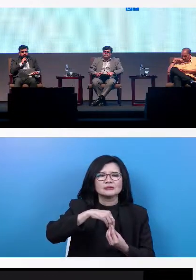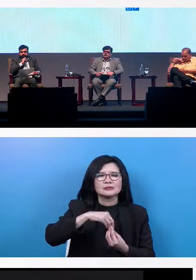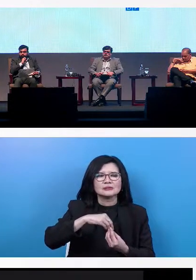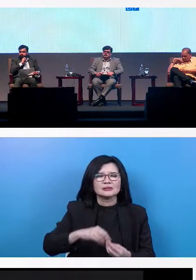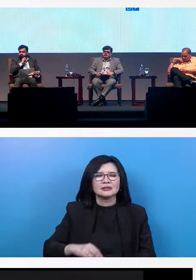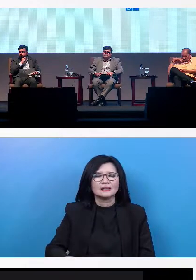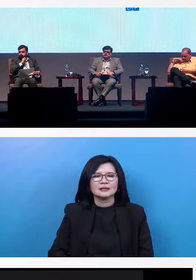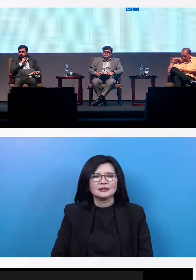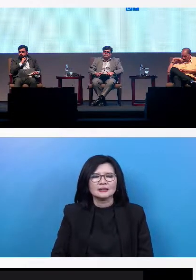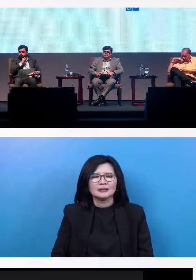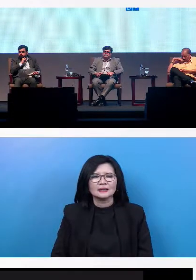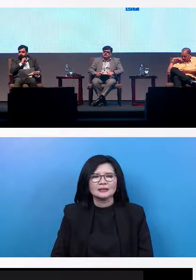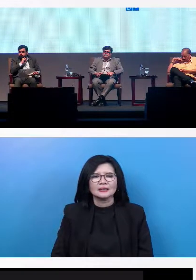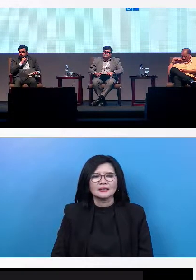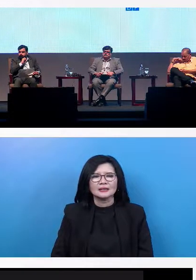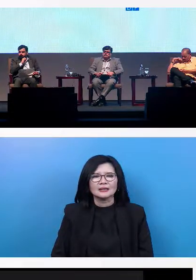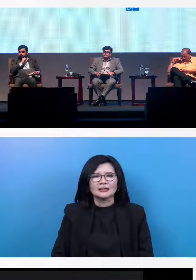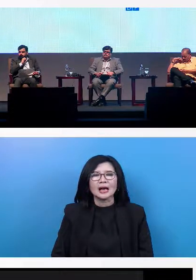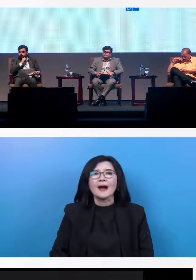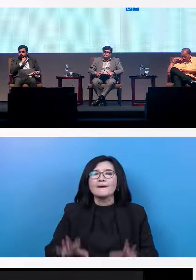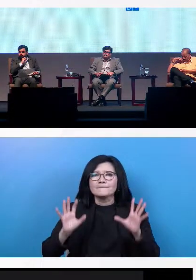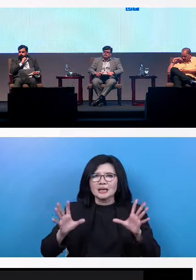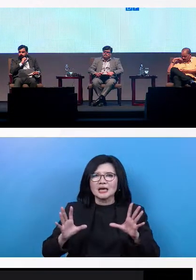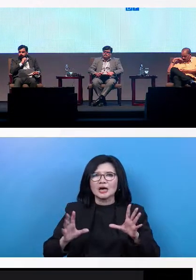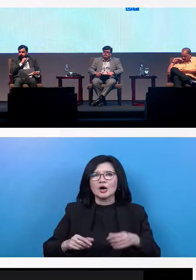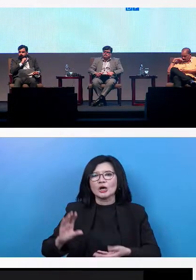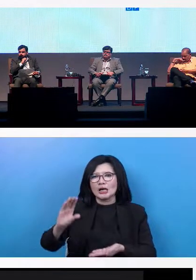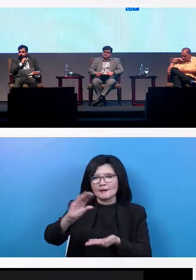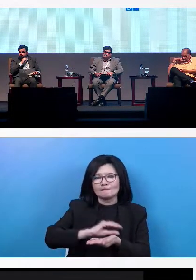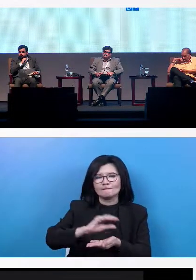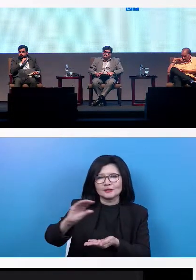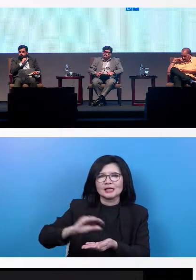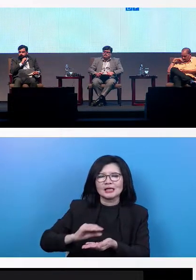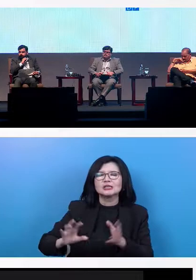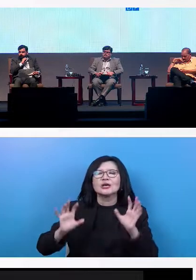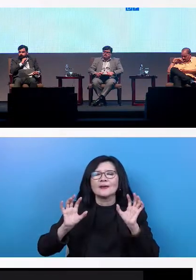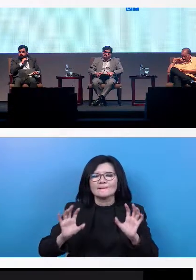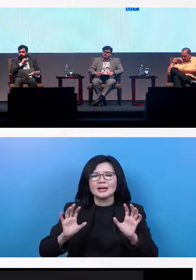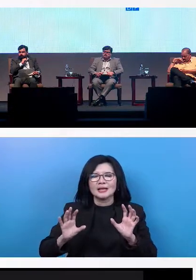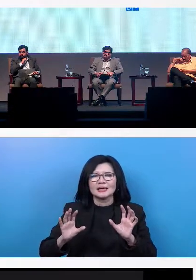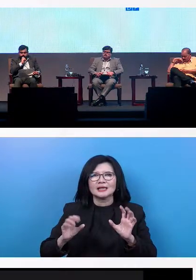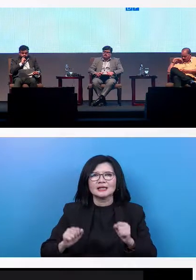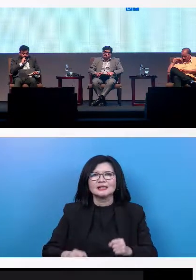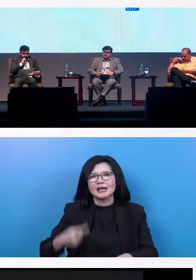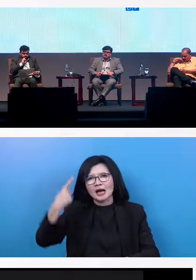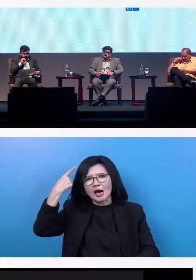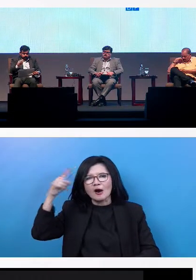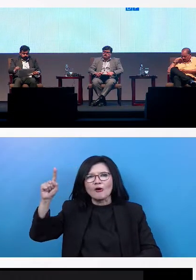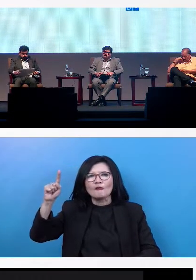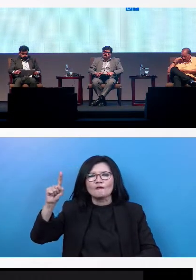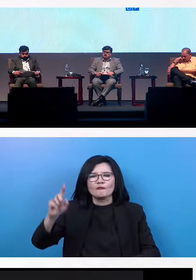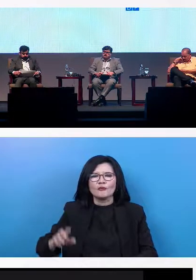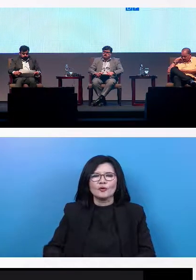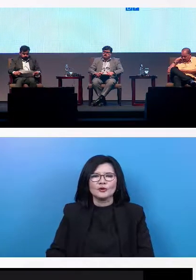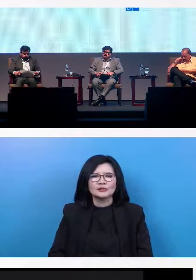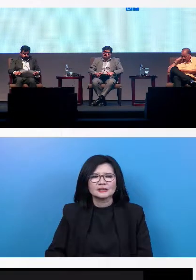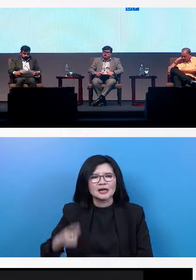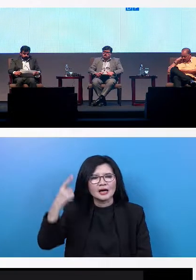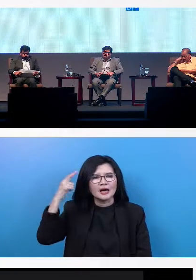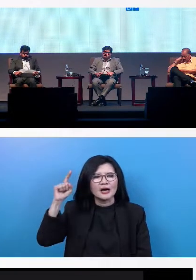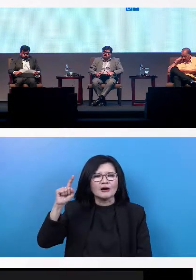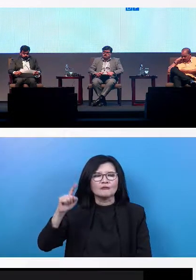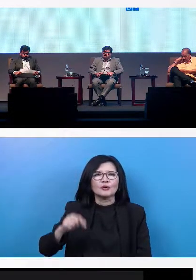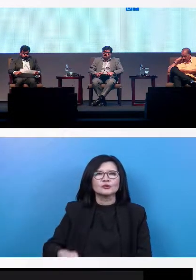well as many others, into a new steel production which doesn't use fossil fuels. It's called hybrid, so